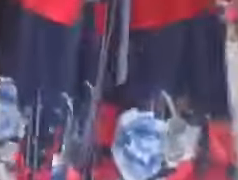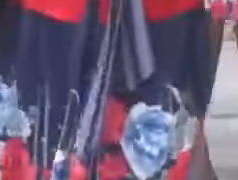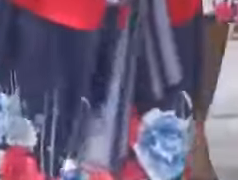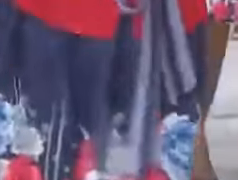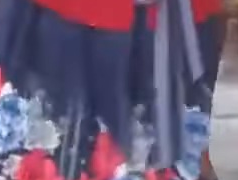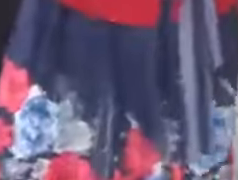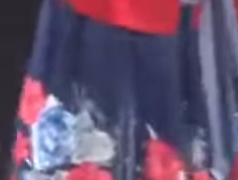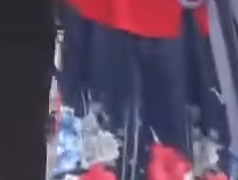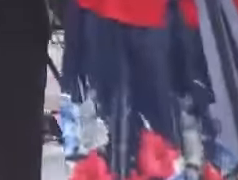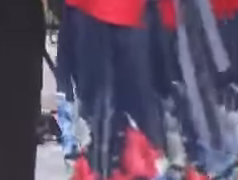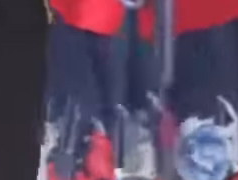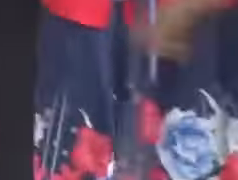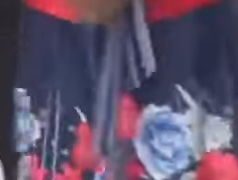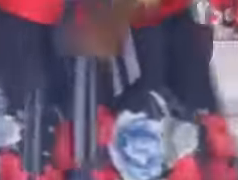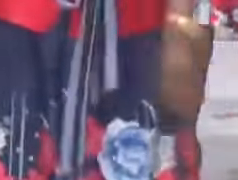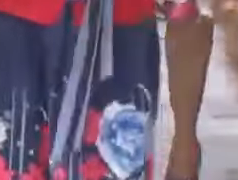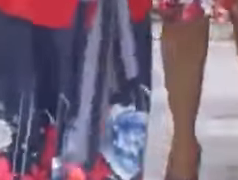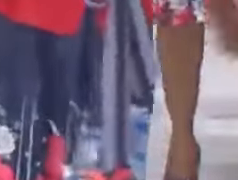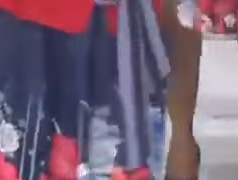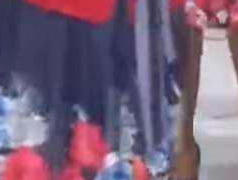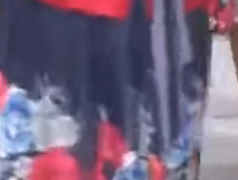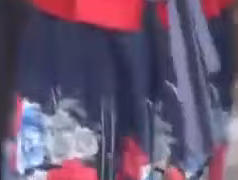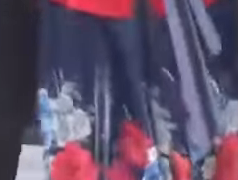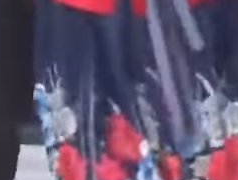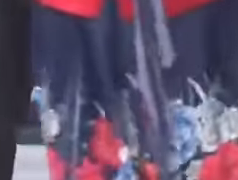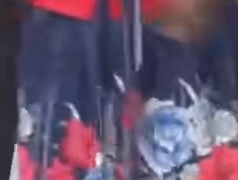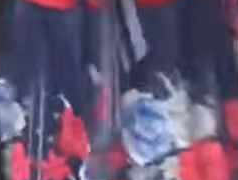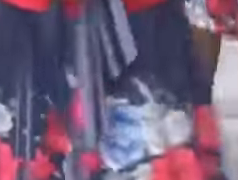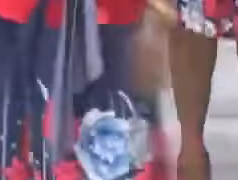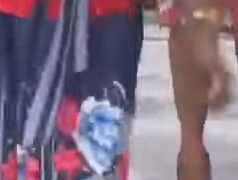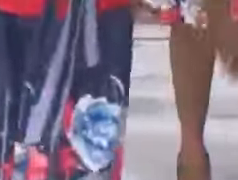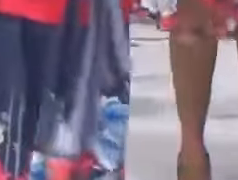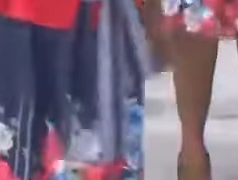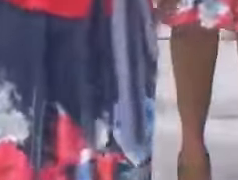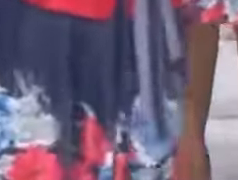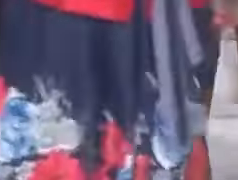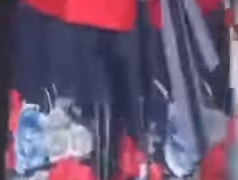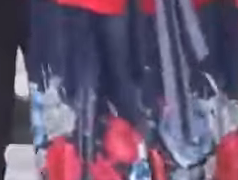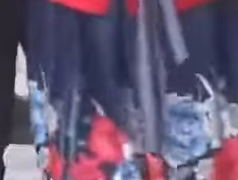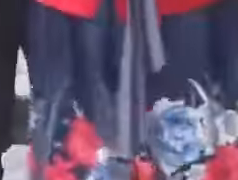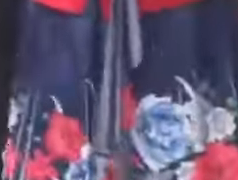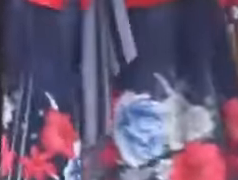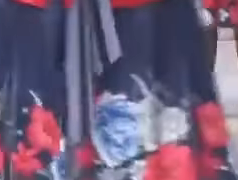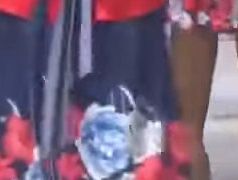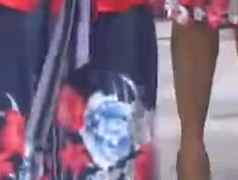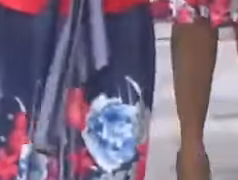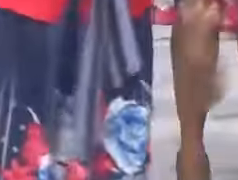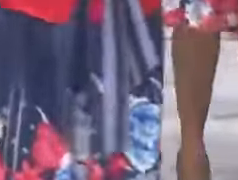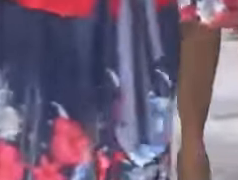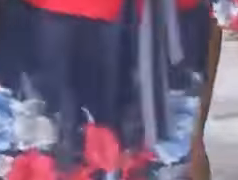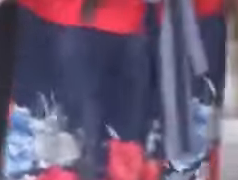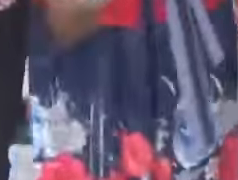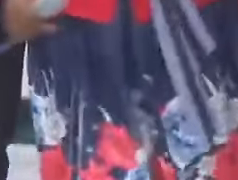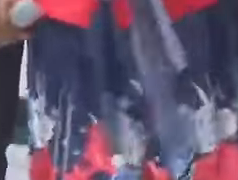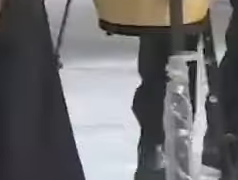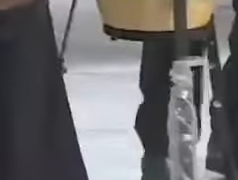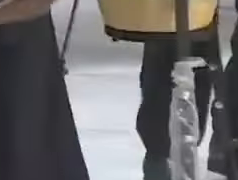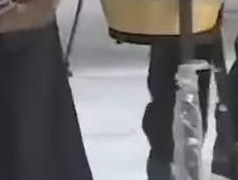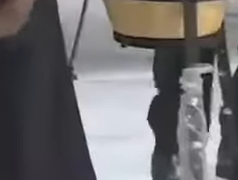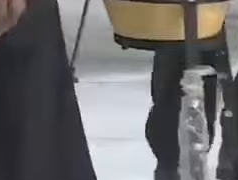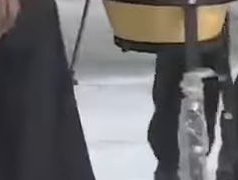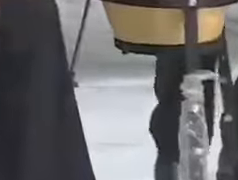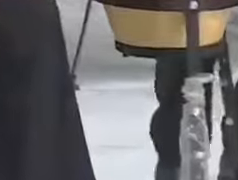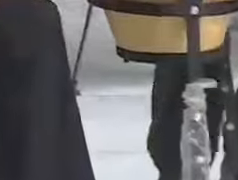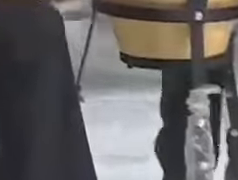you so, my darling Jesus. Oh, my darling Jesus, you're a wonderful God.